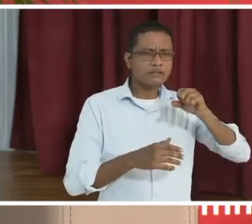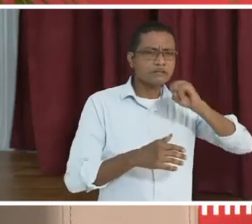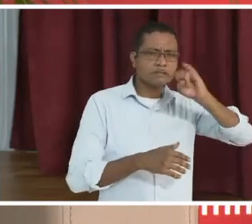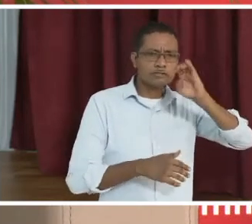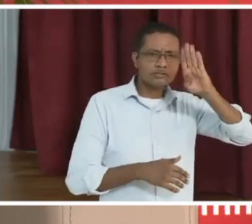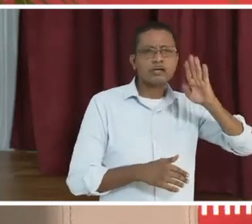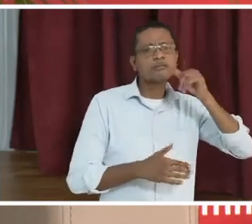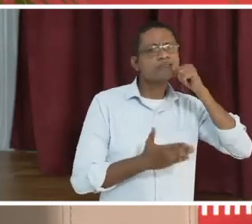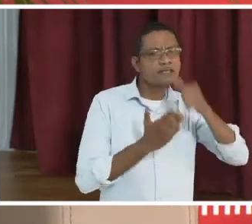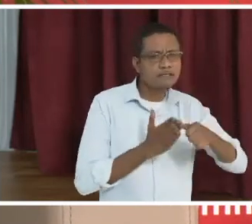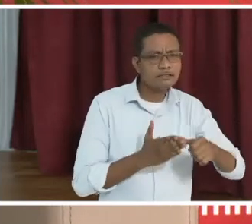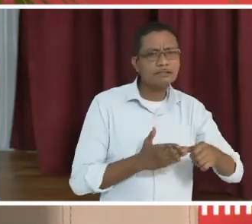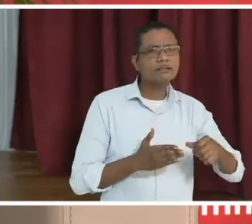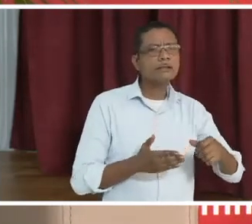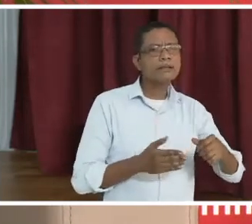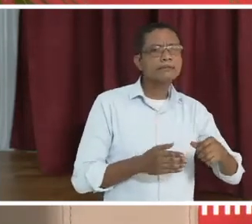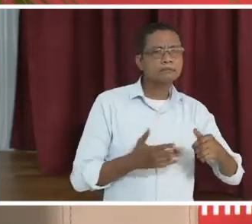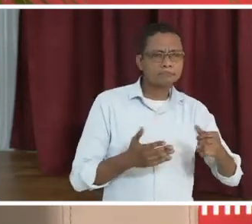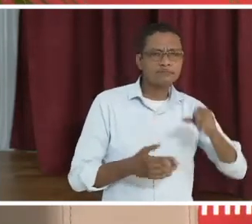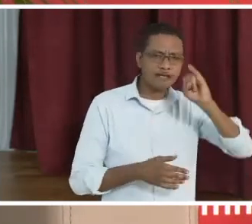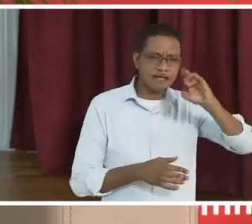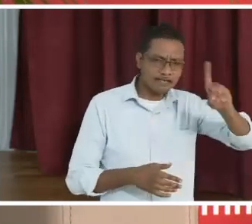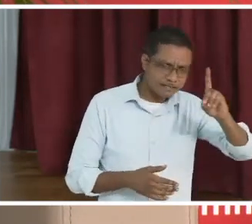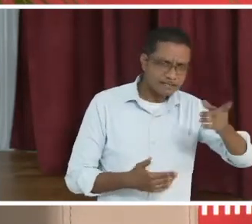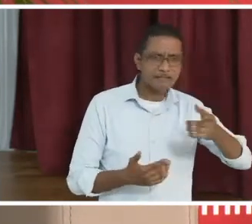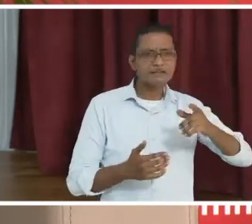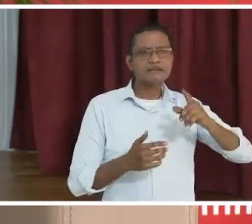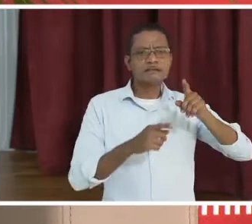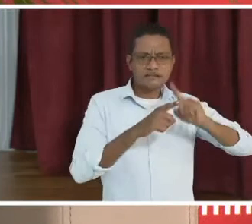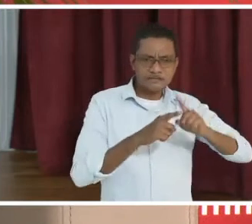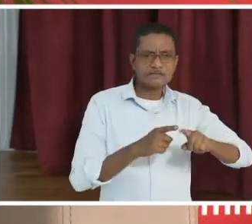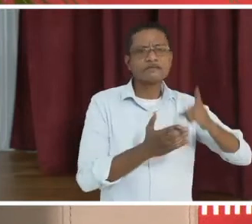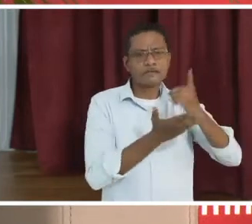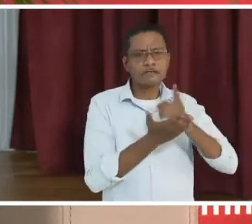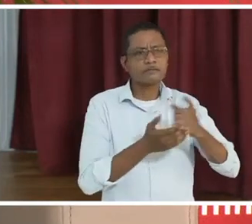your debts, your credit card statements, your evidence of savings, because